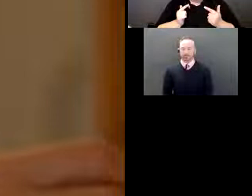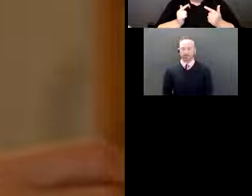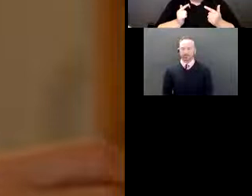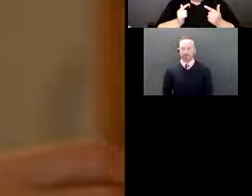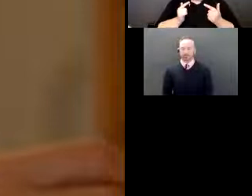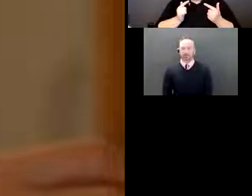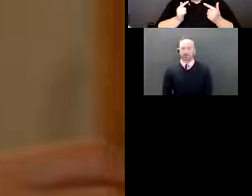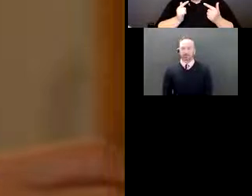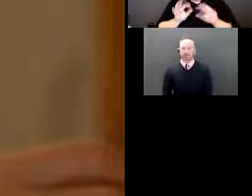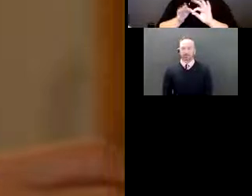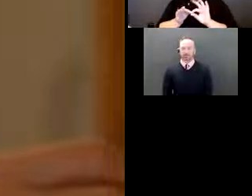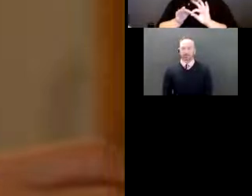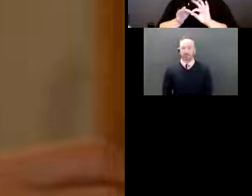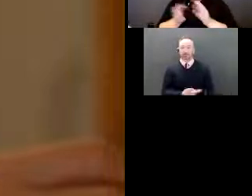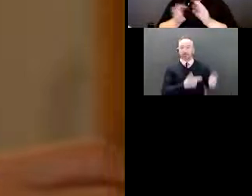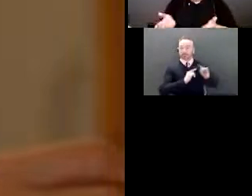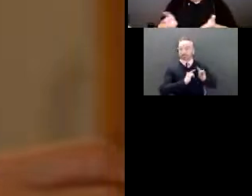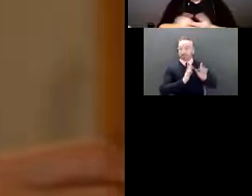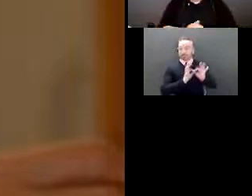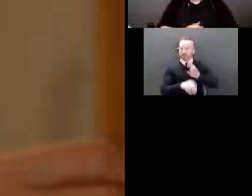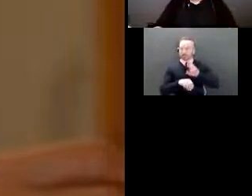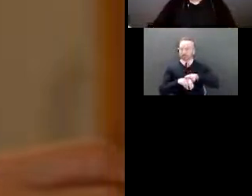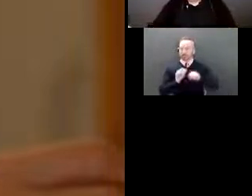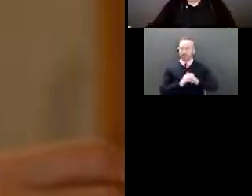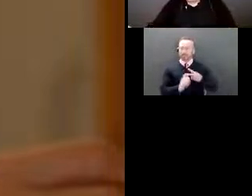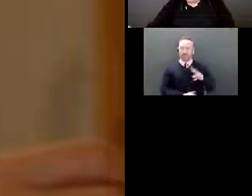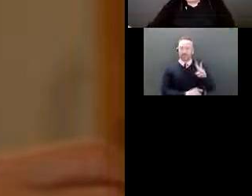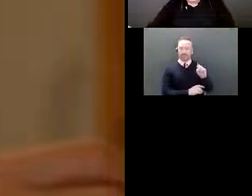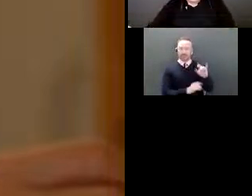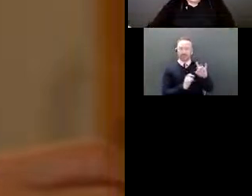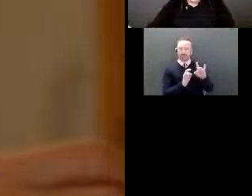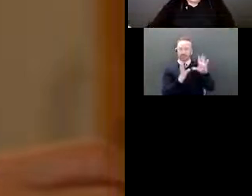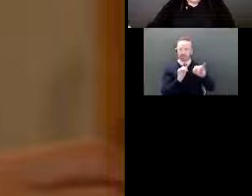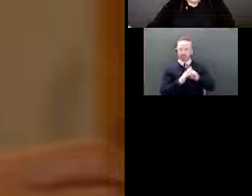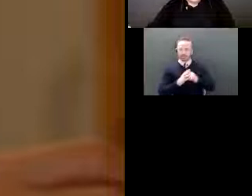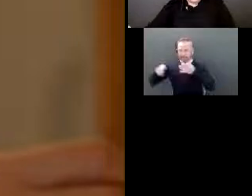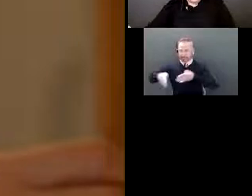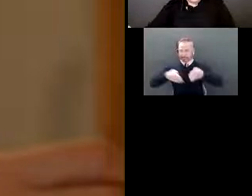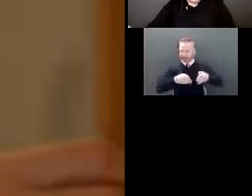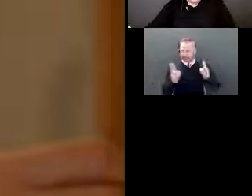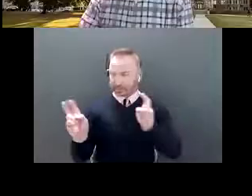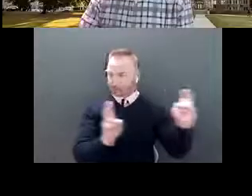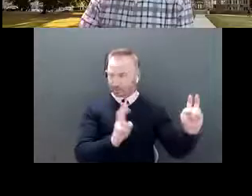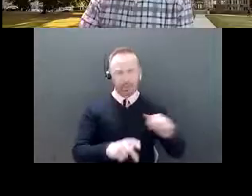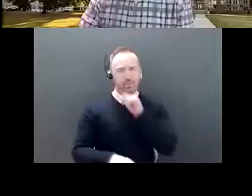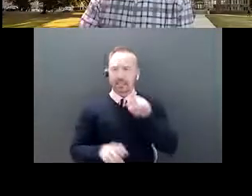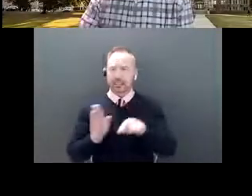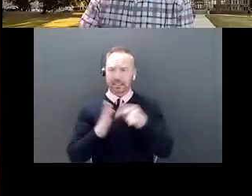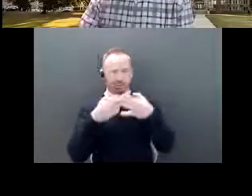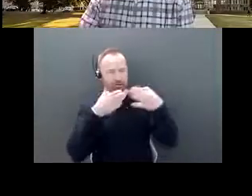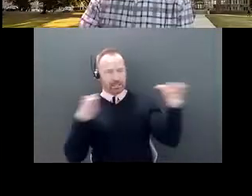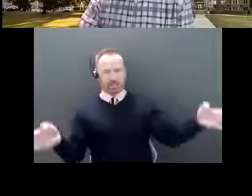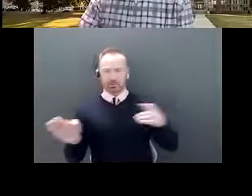an individual issue, right? It's not, we need to take a broader sort of ecological view and to understand the systemic